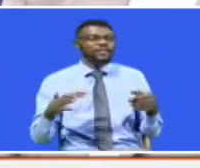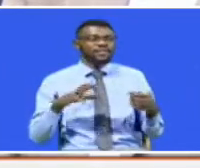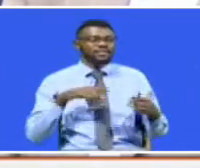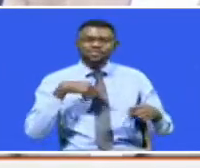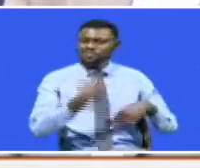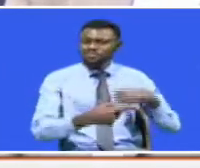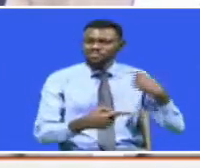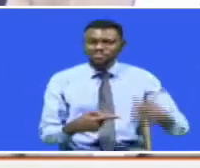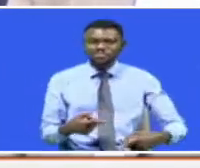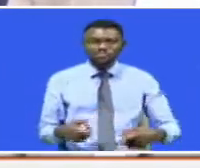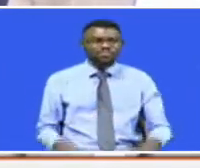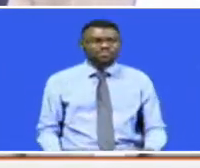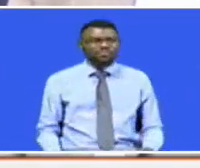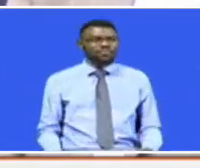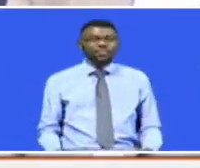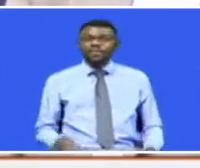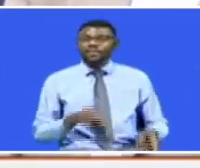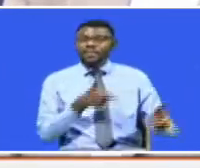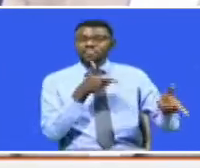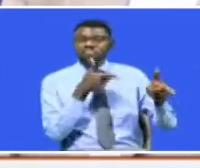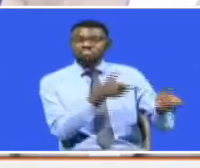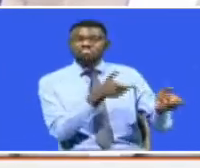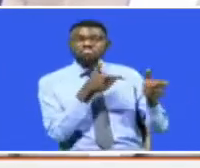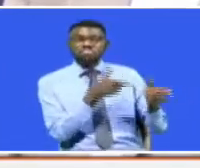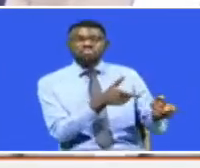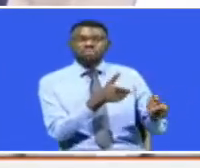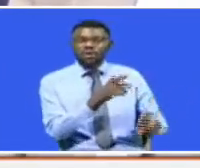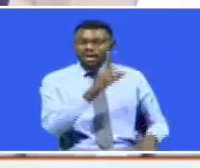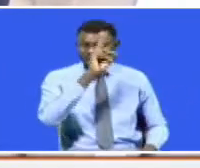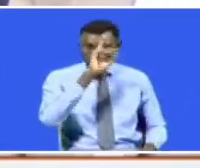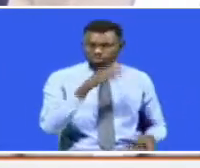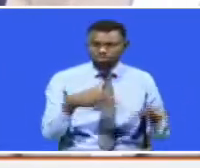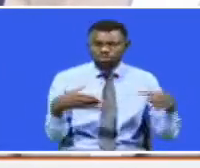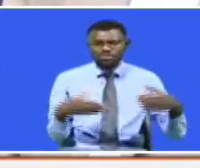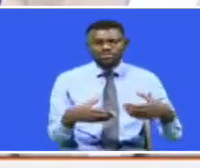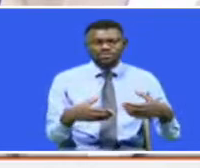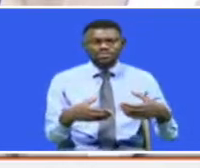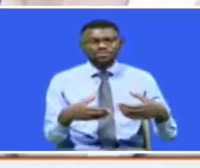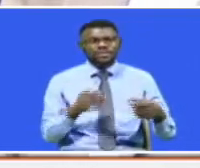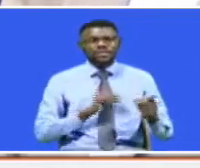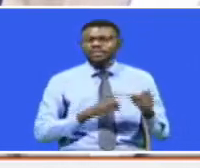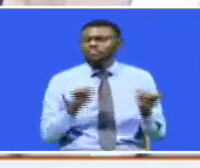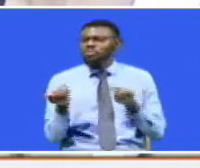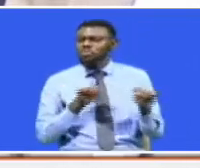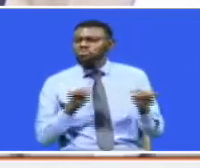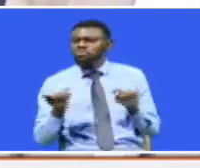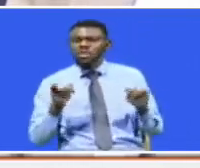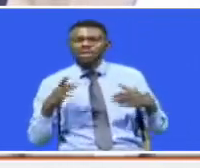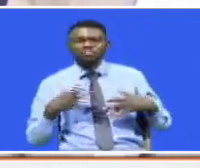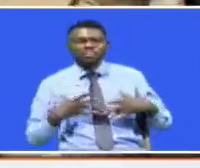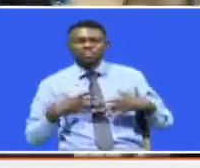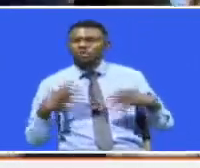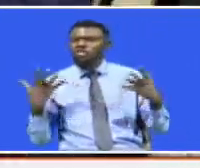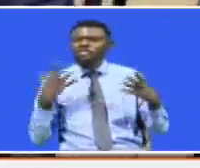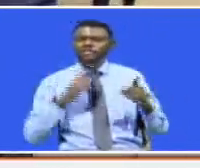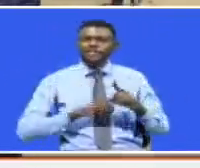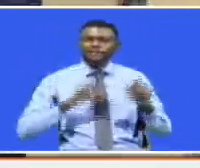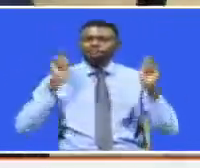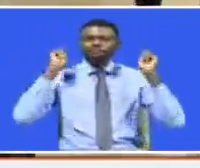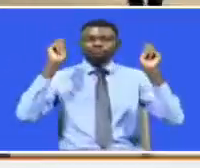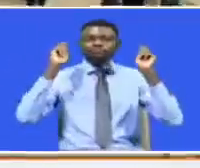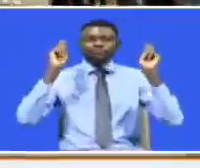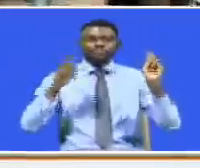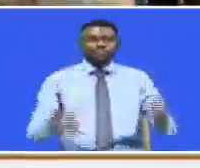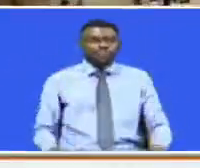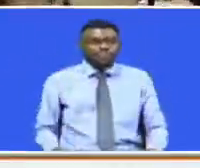force and use of live bullets by police when containing the chaos during demonstration. On the last